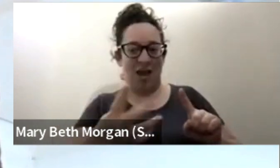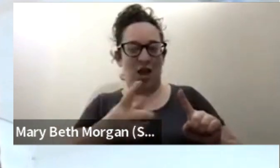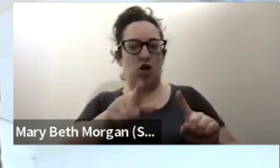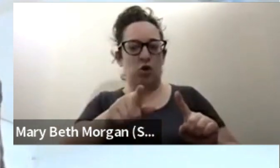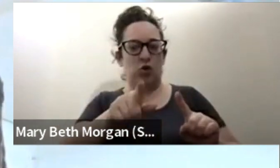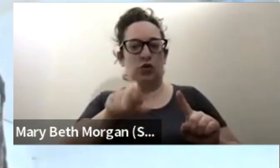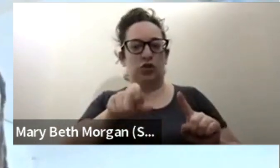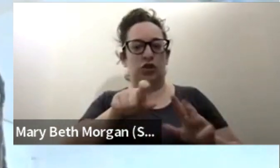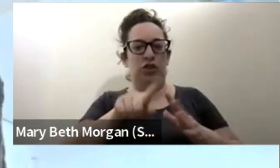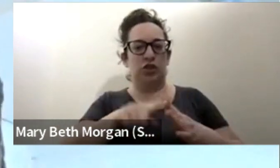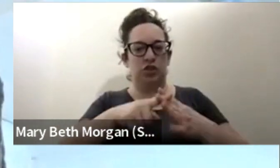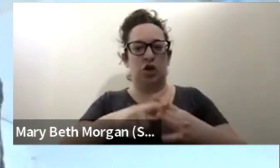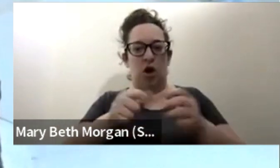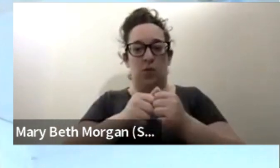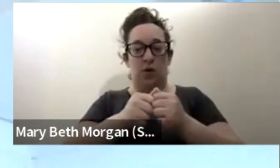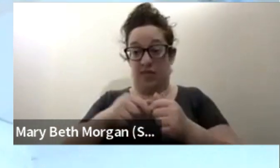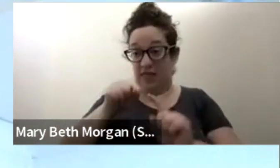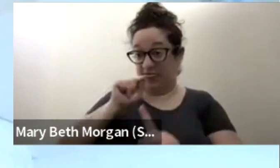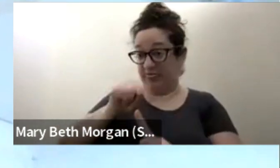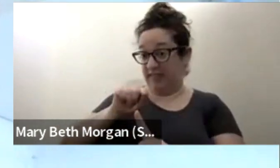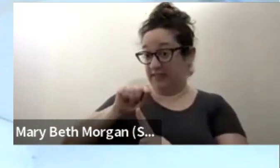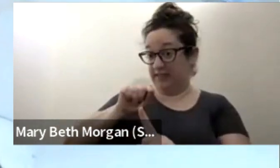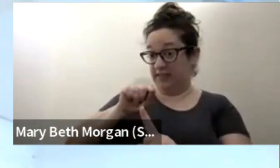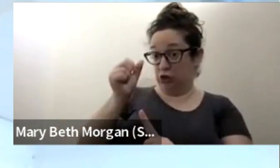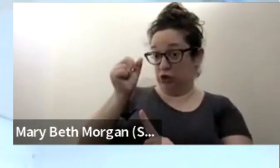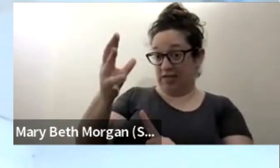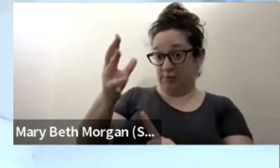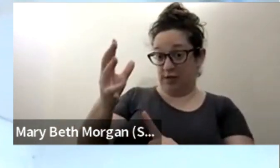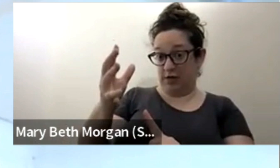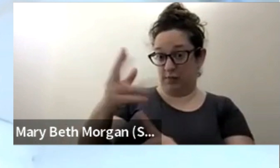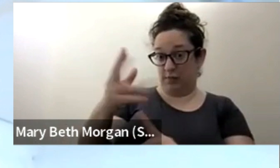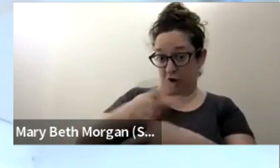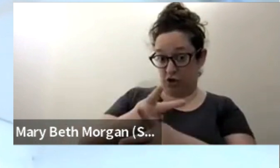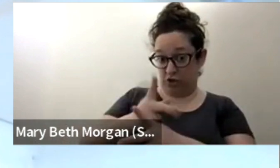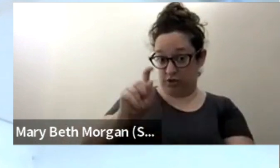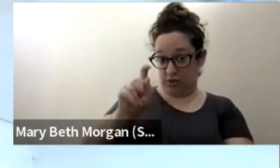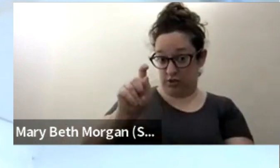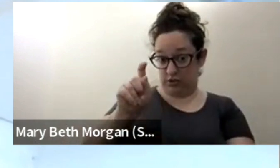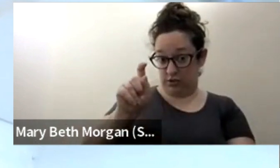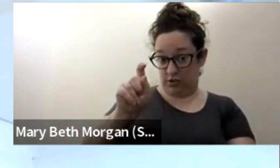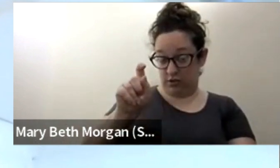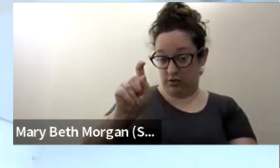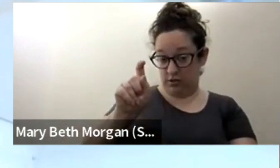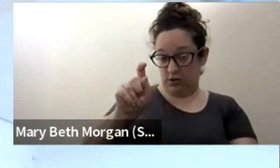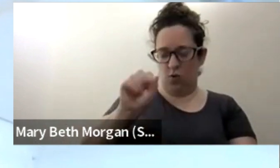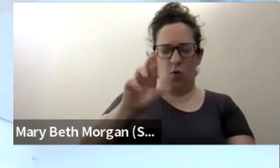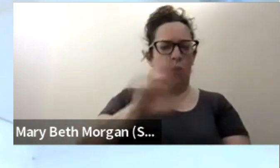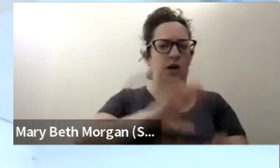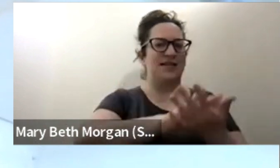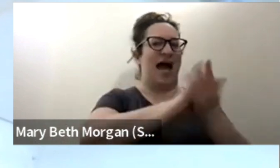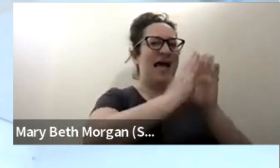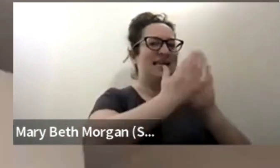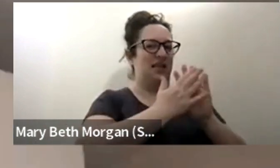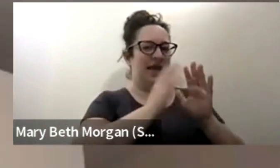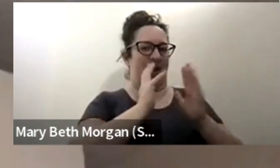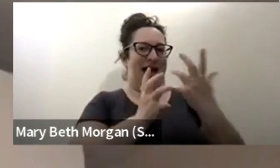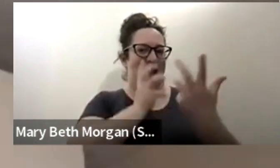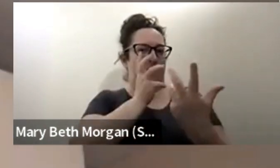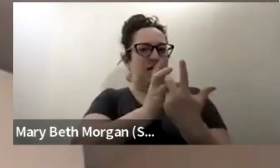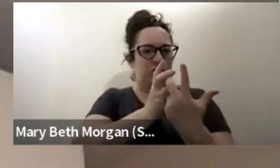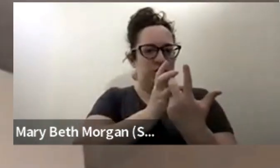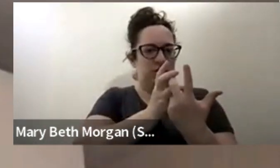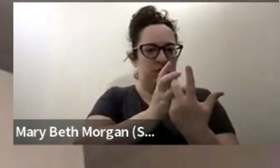that you should start with, because is this a Shakespeare production, a production of Shakespeare? Yeah, because I've been